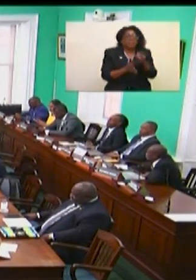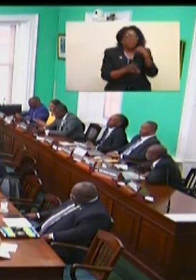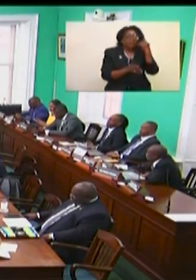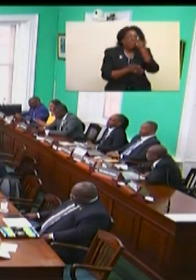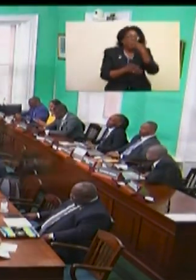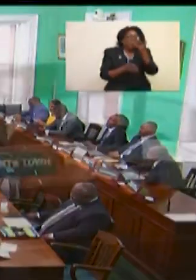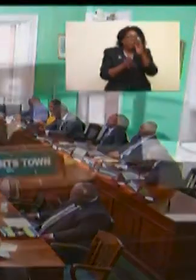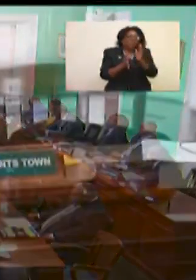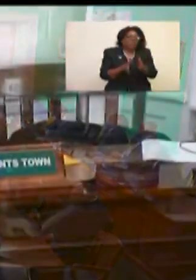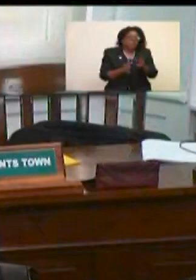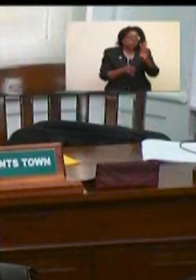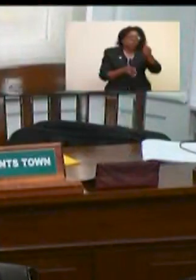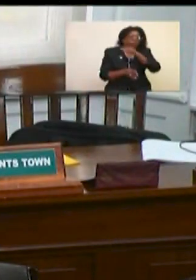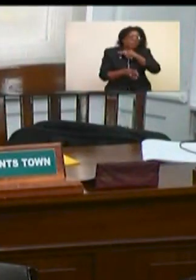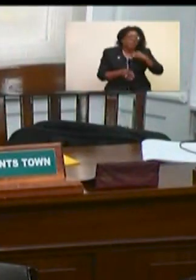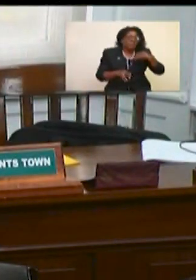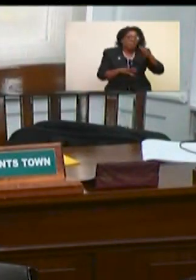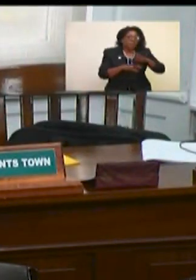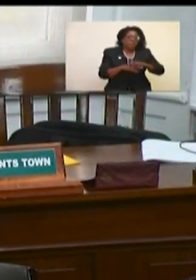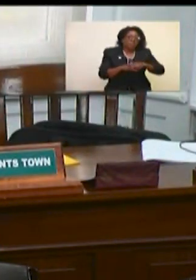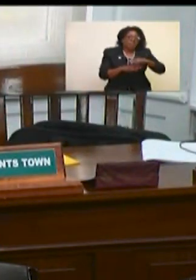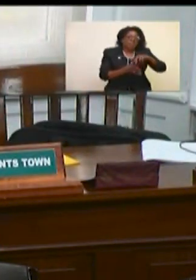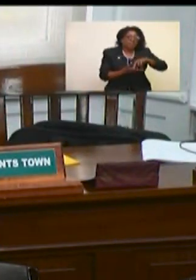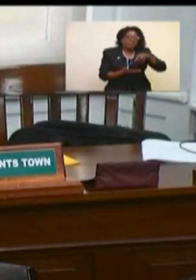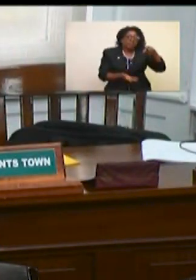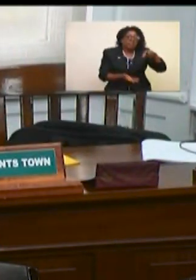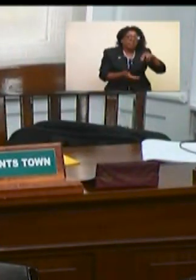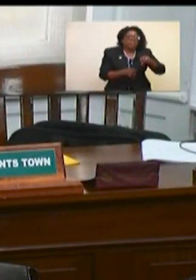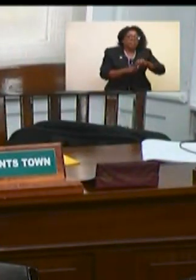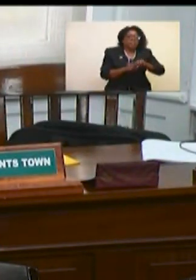Madam Speaker, two members are on their feet.